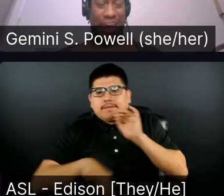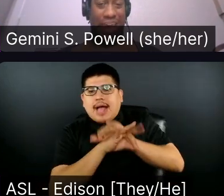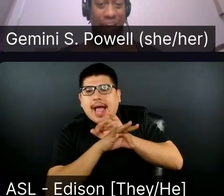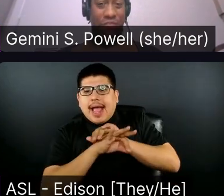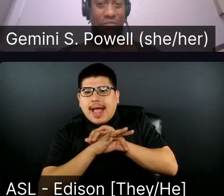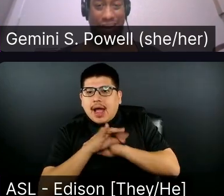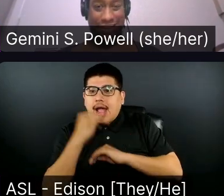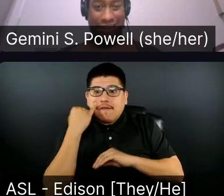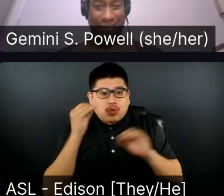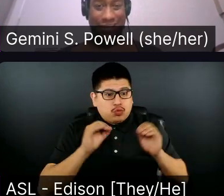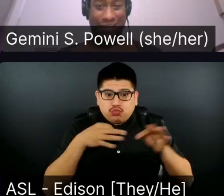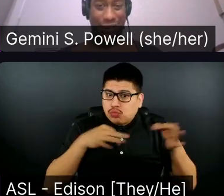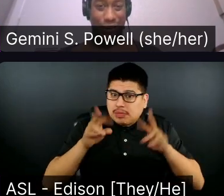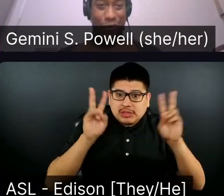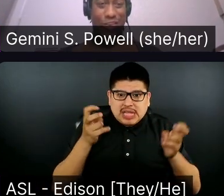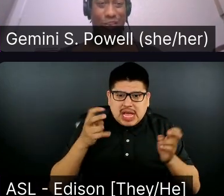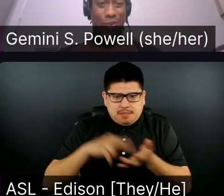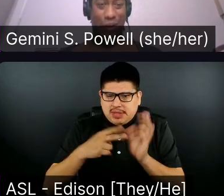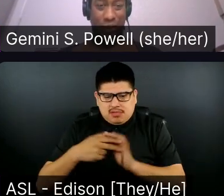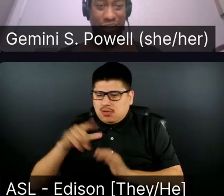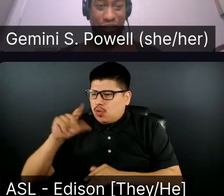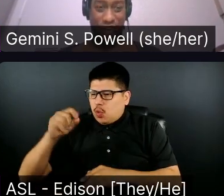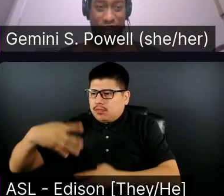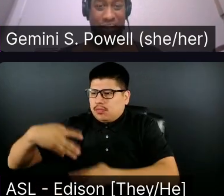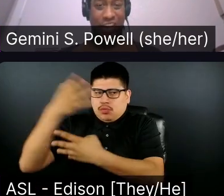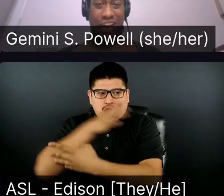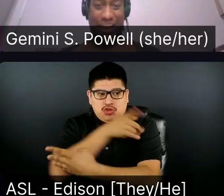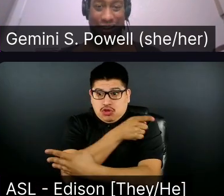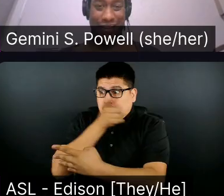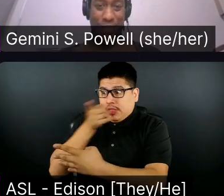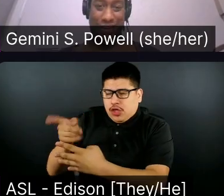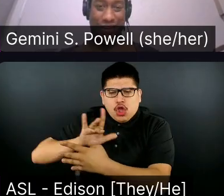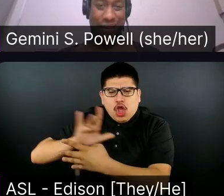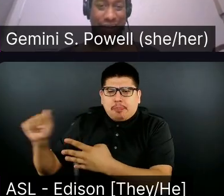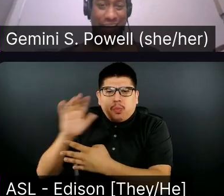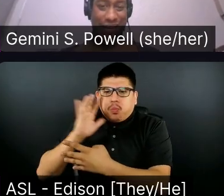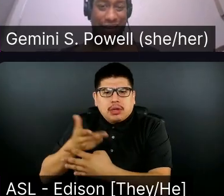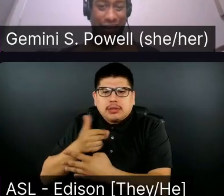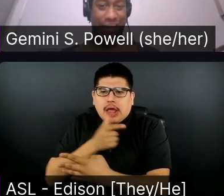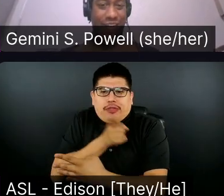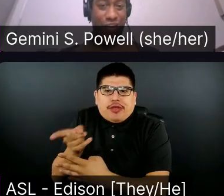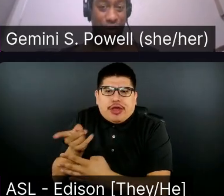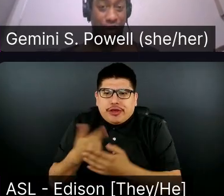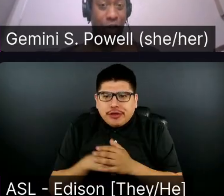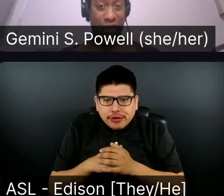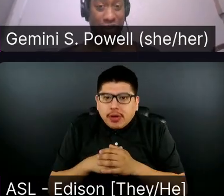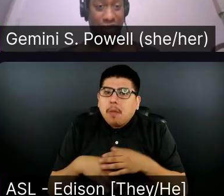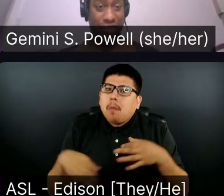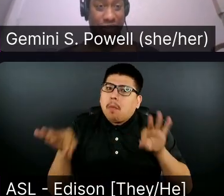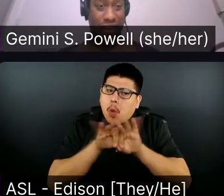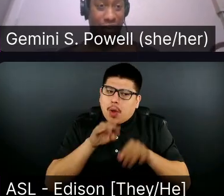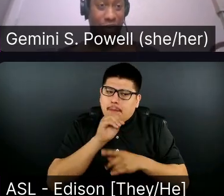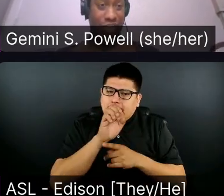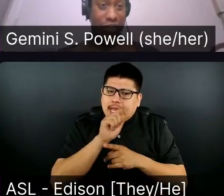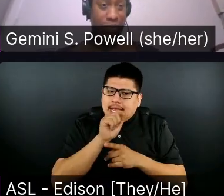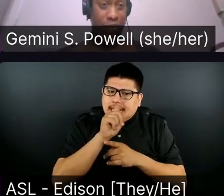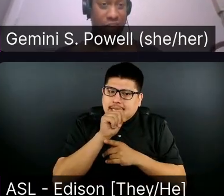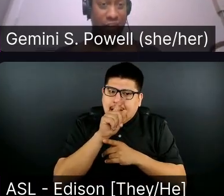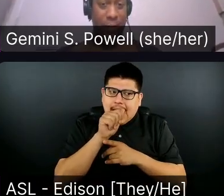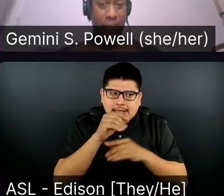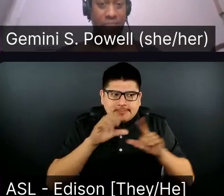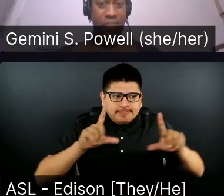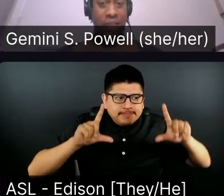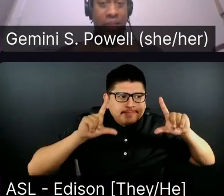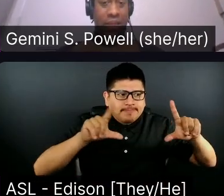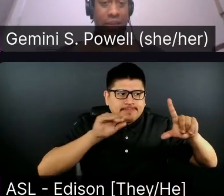Google can't find it. So you want to make sure that you're adding that metadata in. I can show y'all what that looks like here in just a